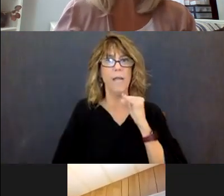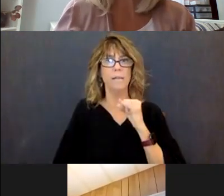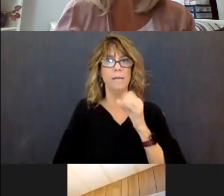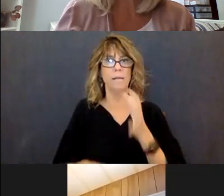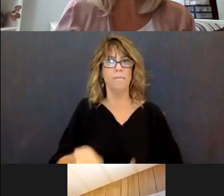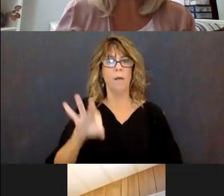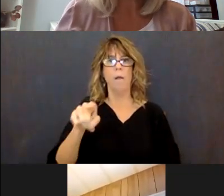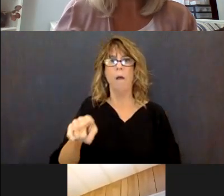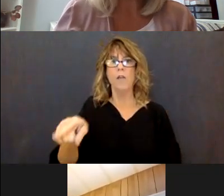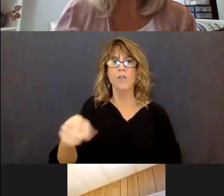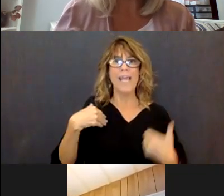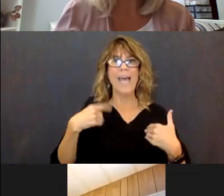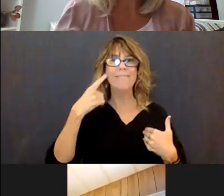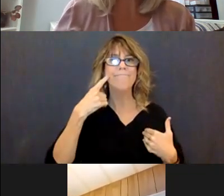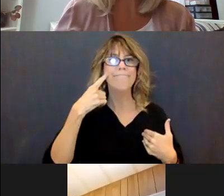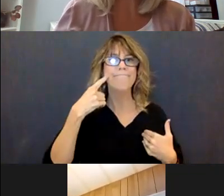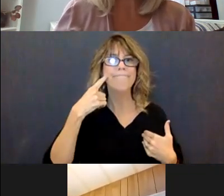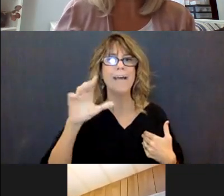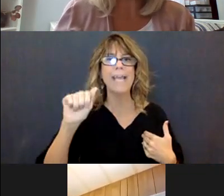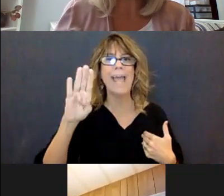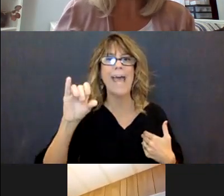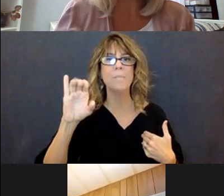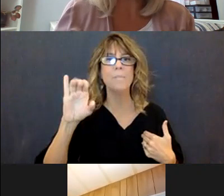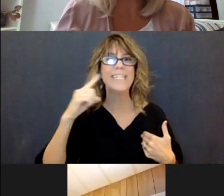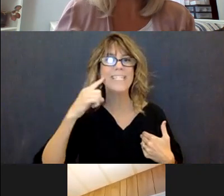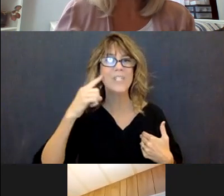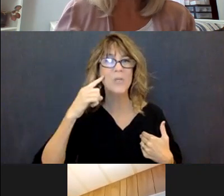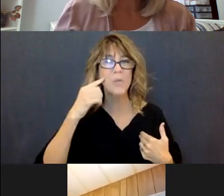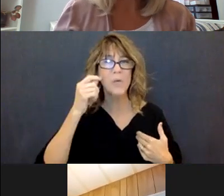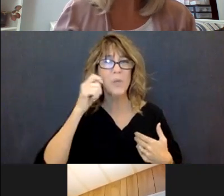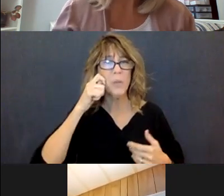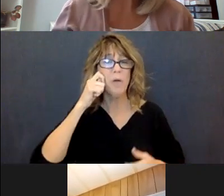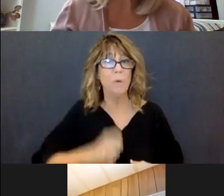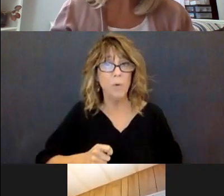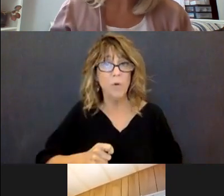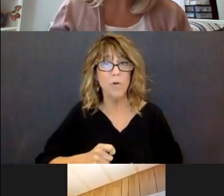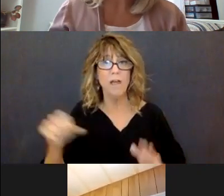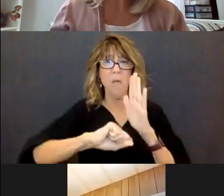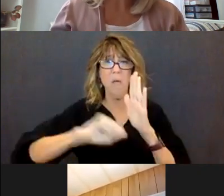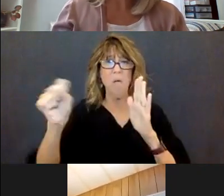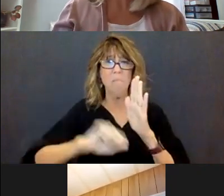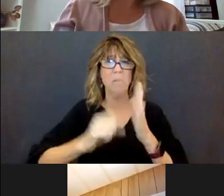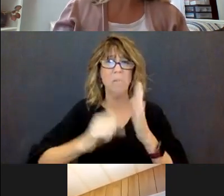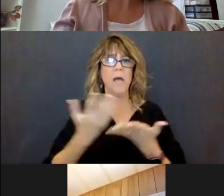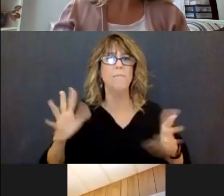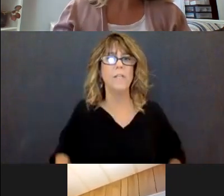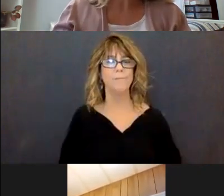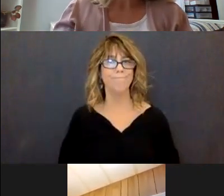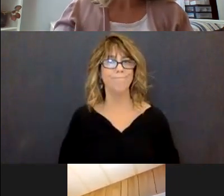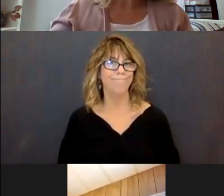had an abscessed tooth, they removed the tooth and the headbanging went away. There was also another story